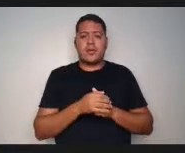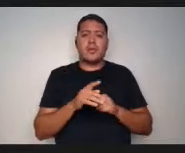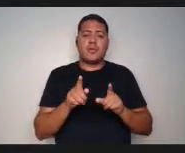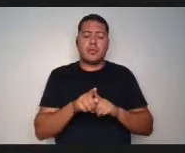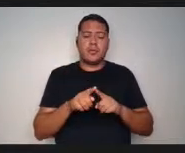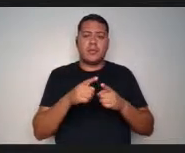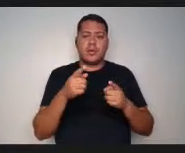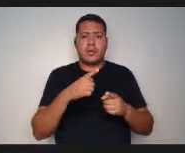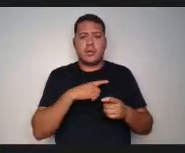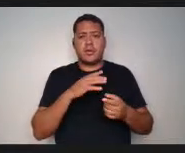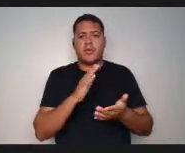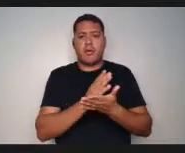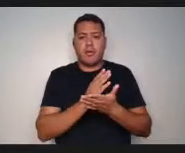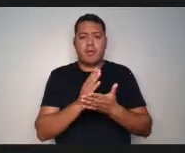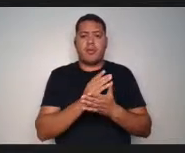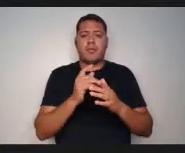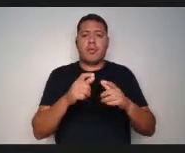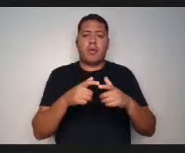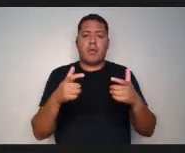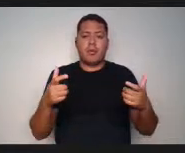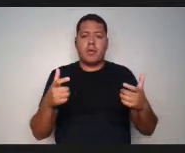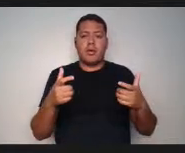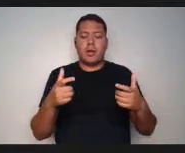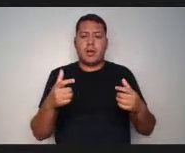vulnerability of those that were exposed to